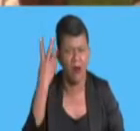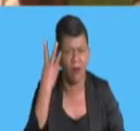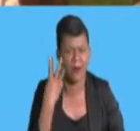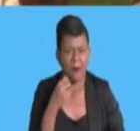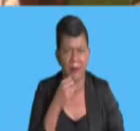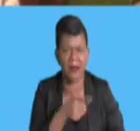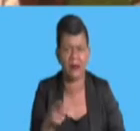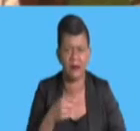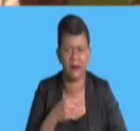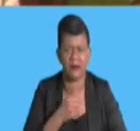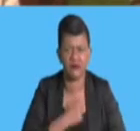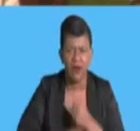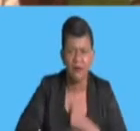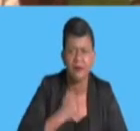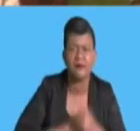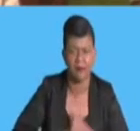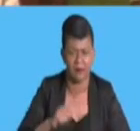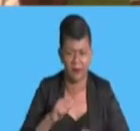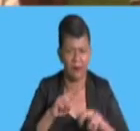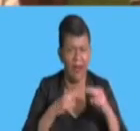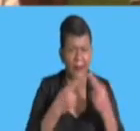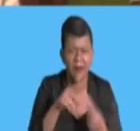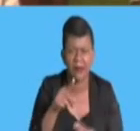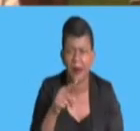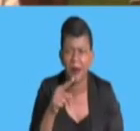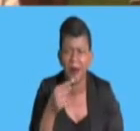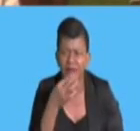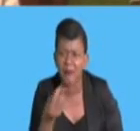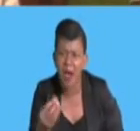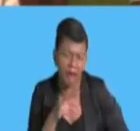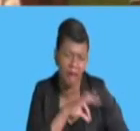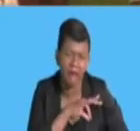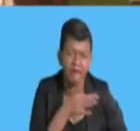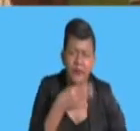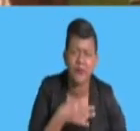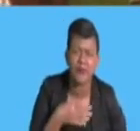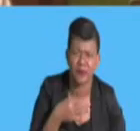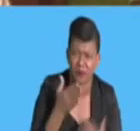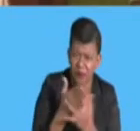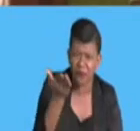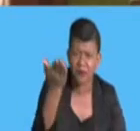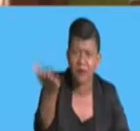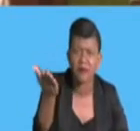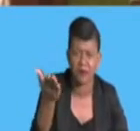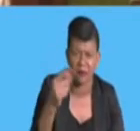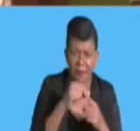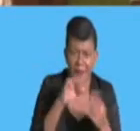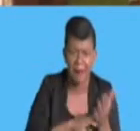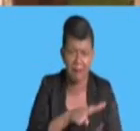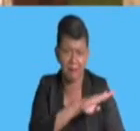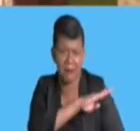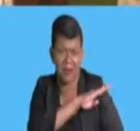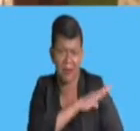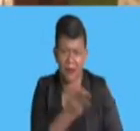suffer while a few continue to benefit? Mr. Speaker, through you, let me ask the House, who was Prime Minister when the 100 Sands Casino blunder